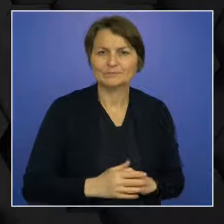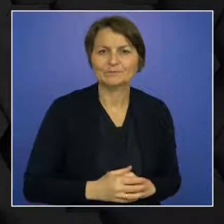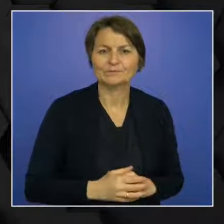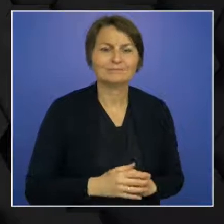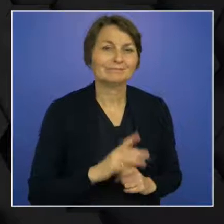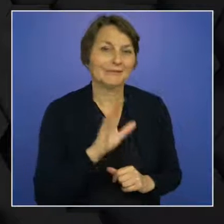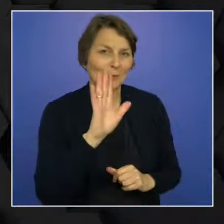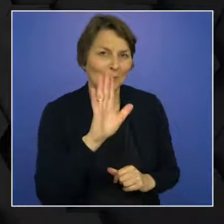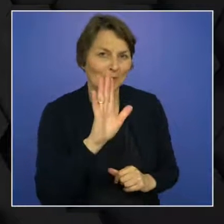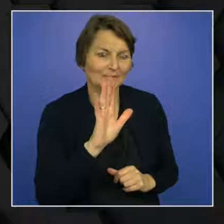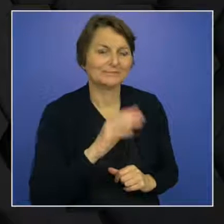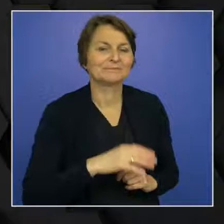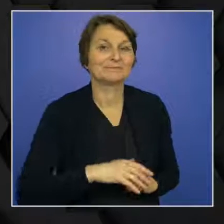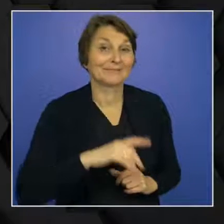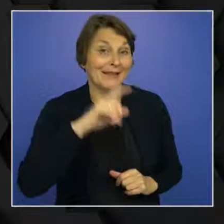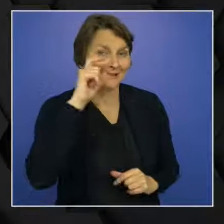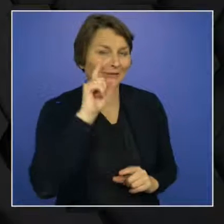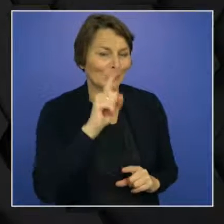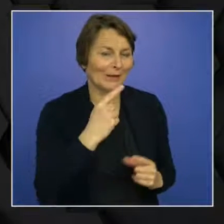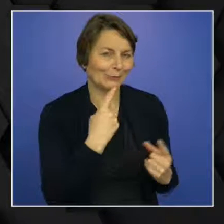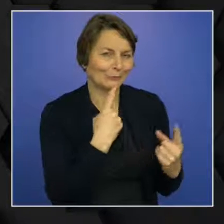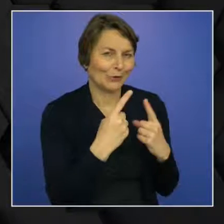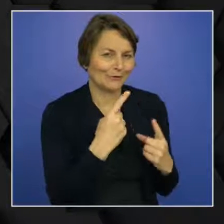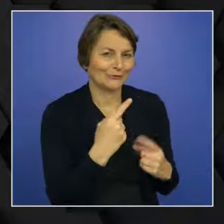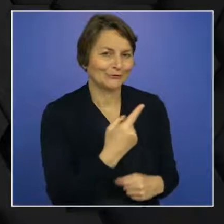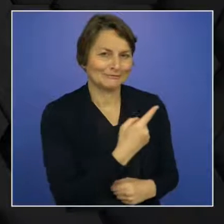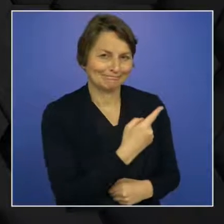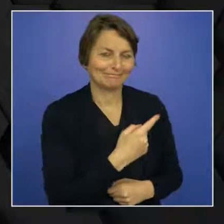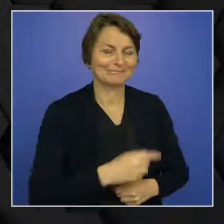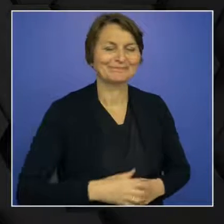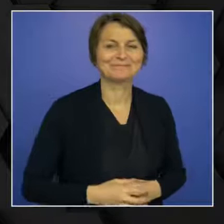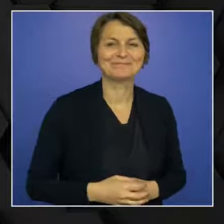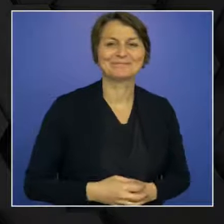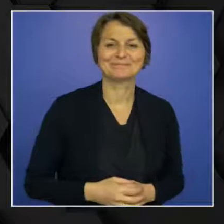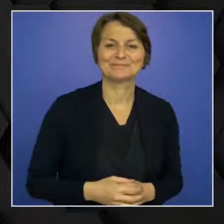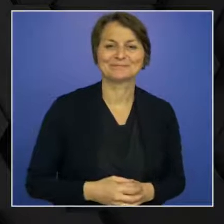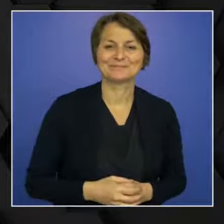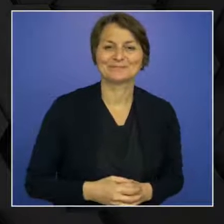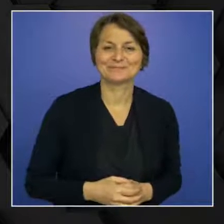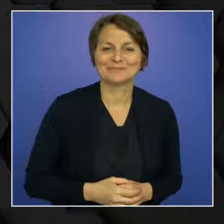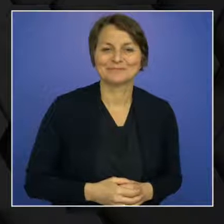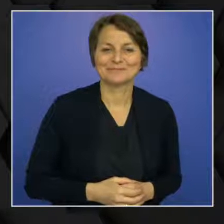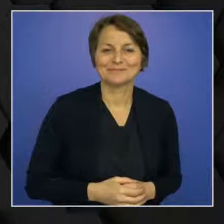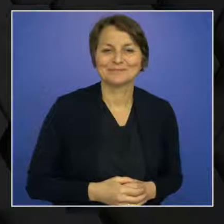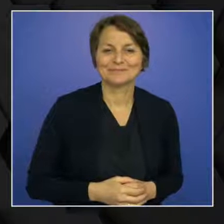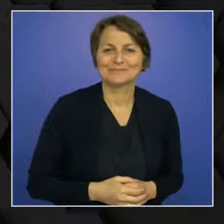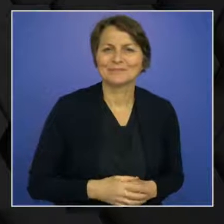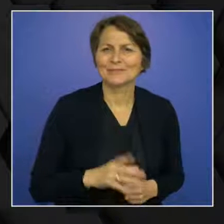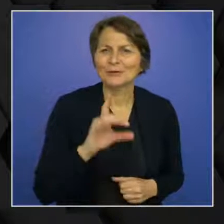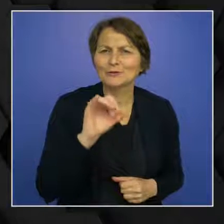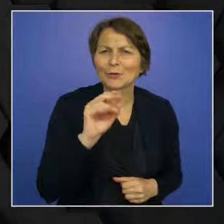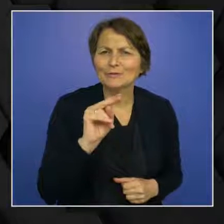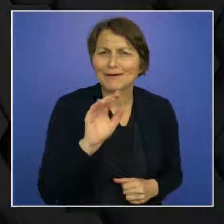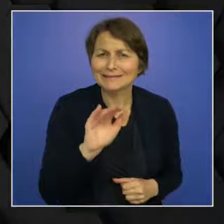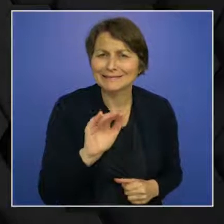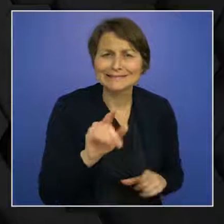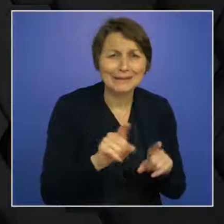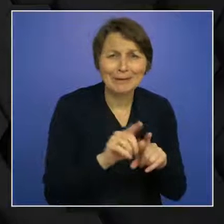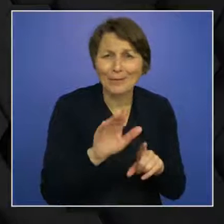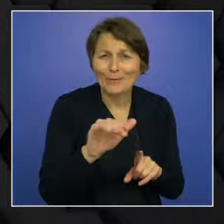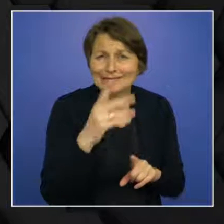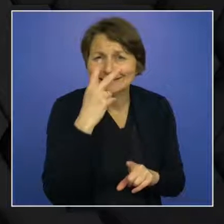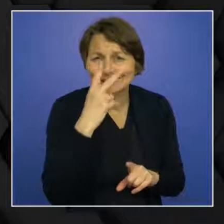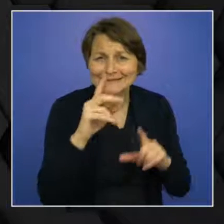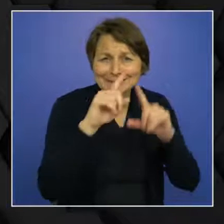talking about these two type of events. Yeah. So, You're rushing ahead, Rory. I'm like, I want to see the picture. What is it doing?